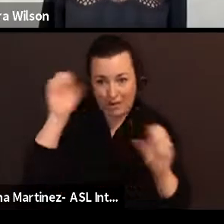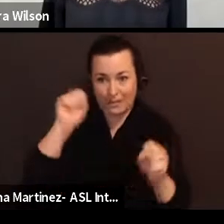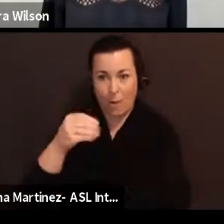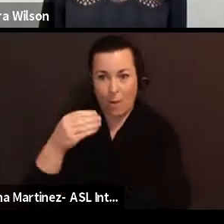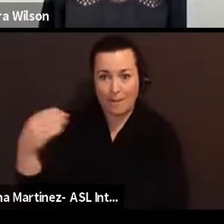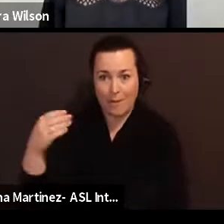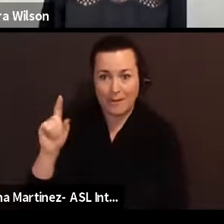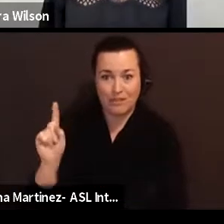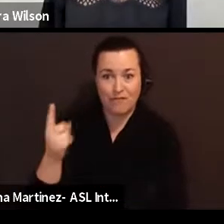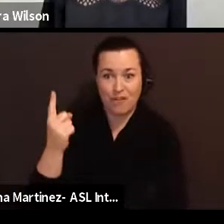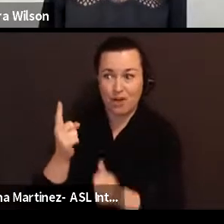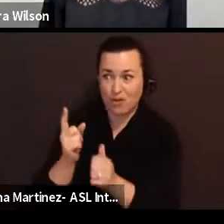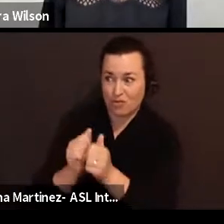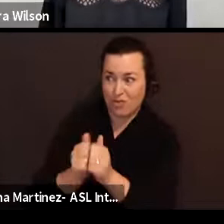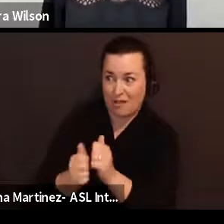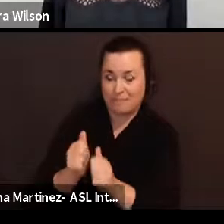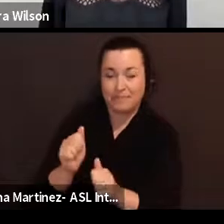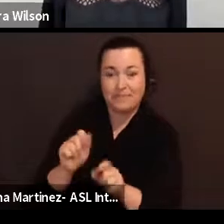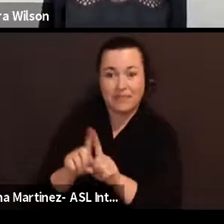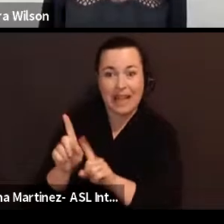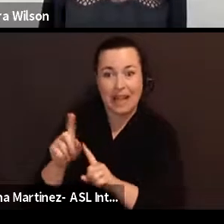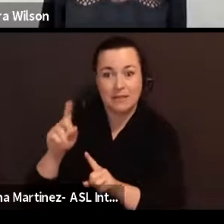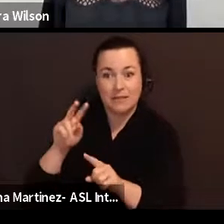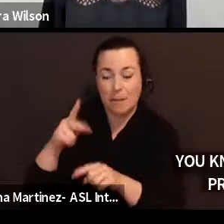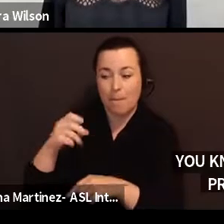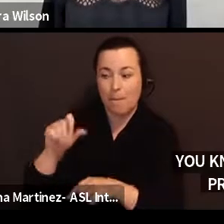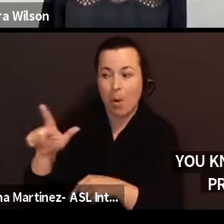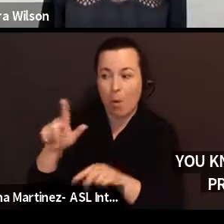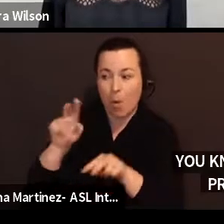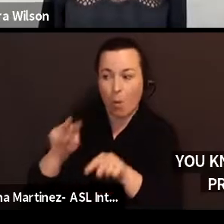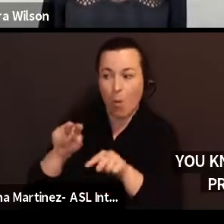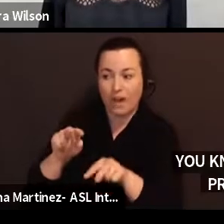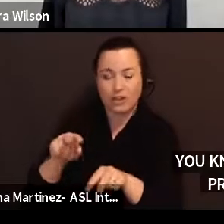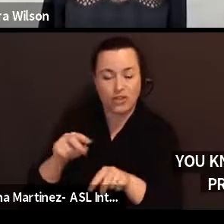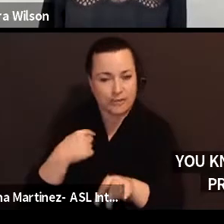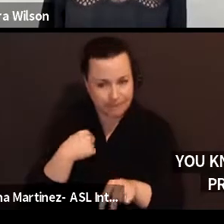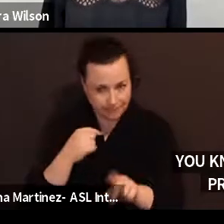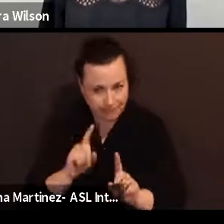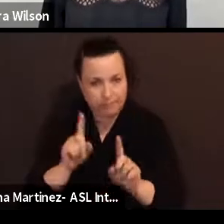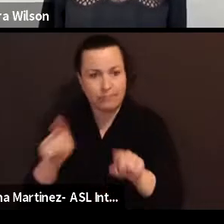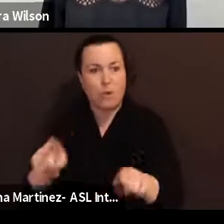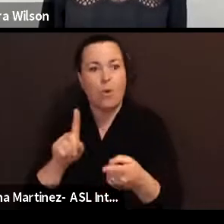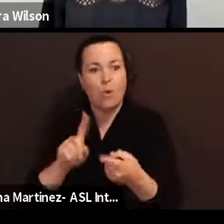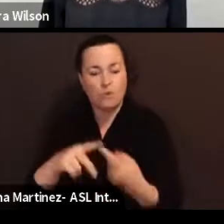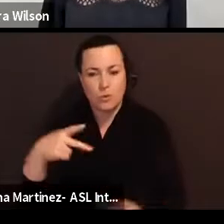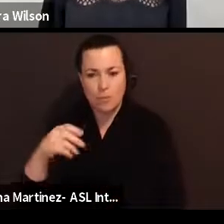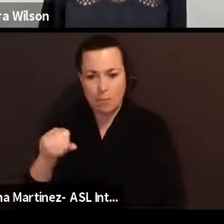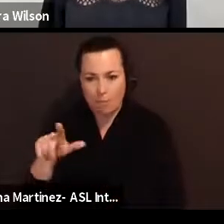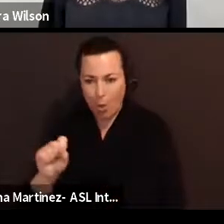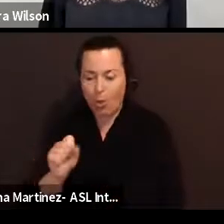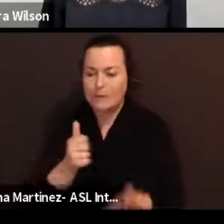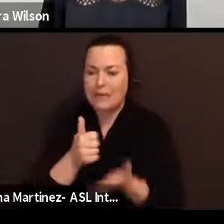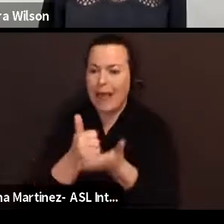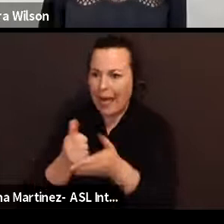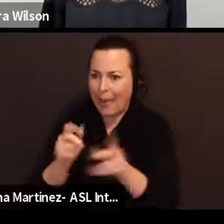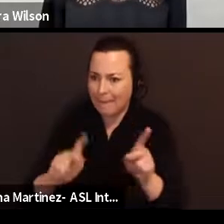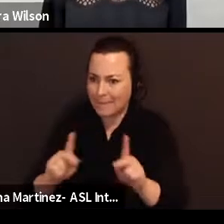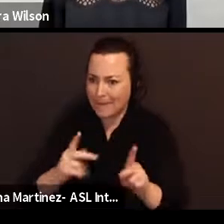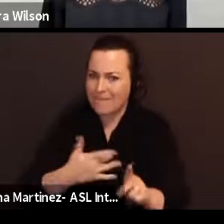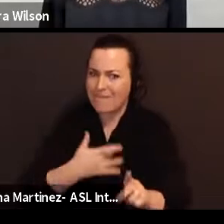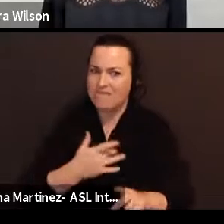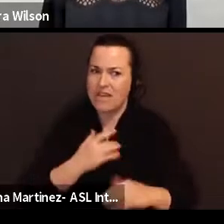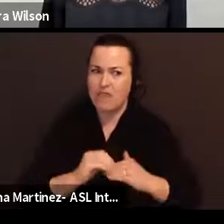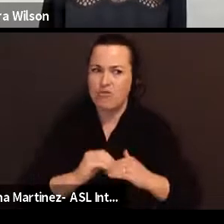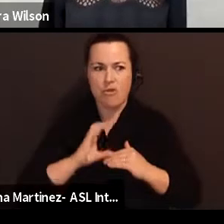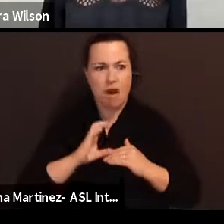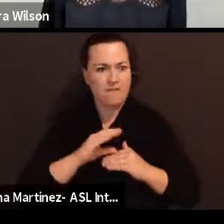poll watcher, I have gotten out to the polls and helped people feel confident and understand that